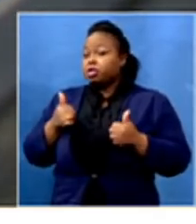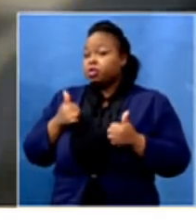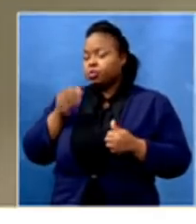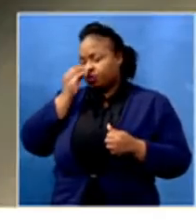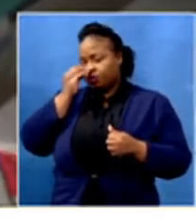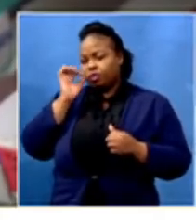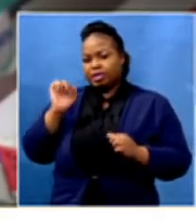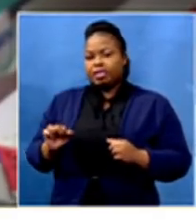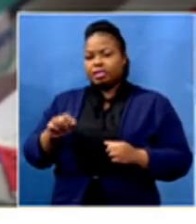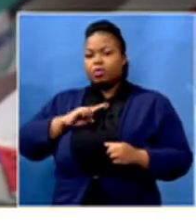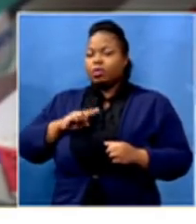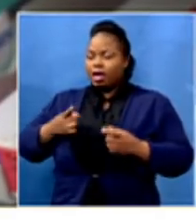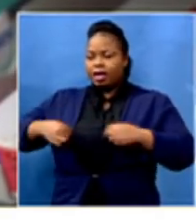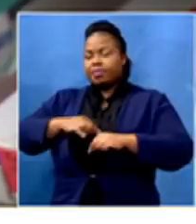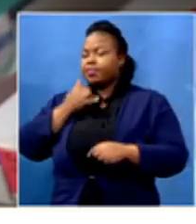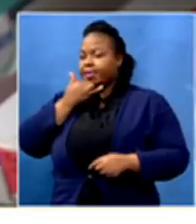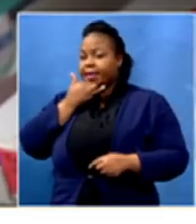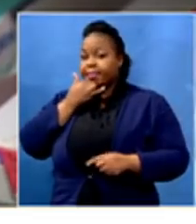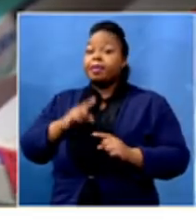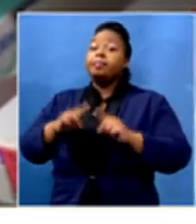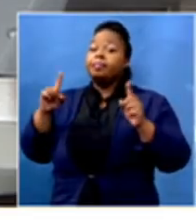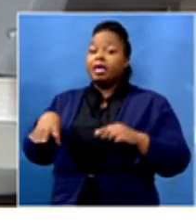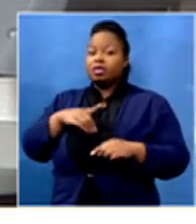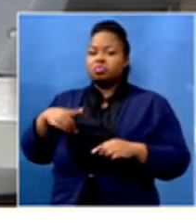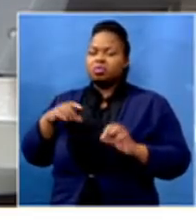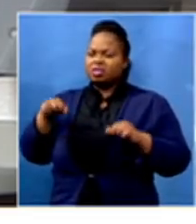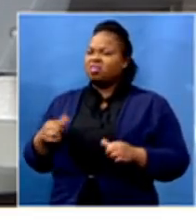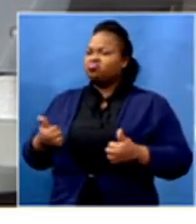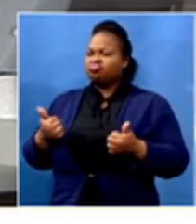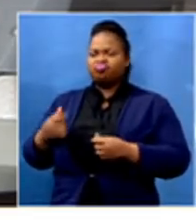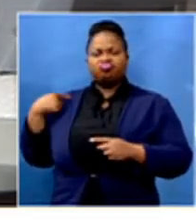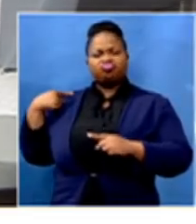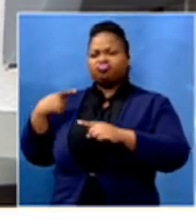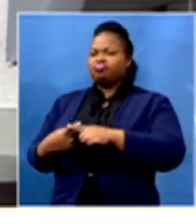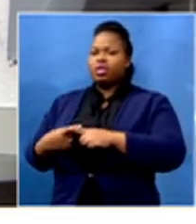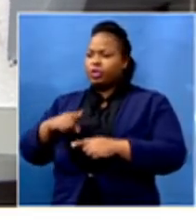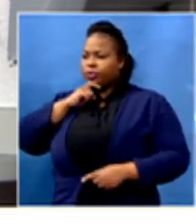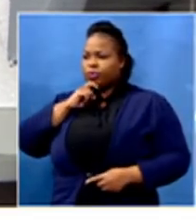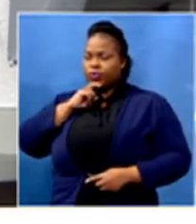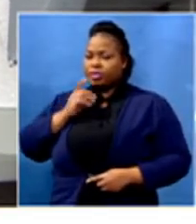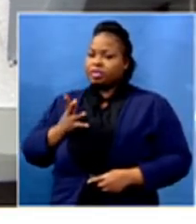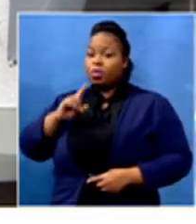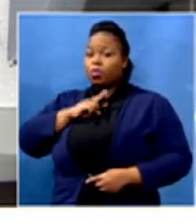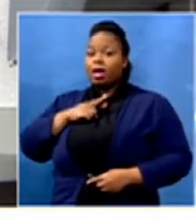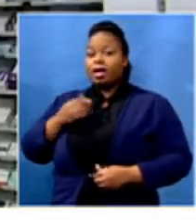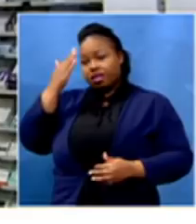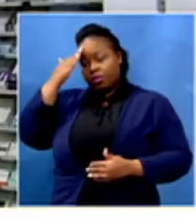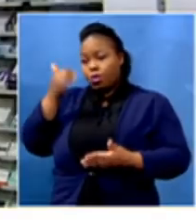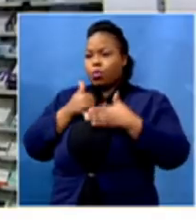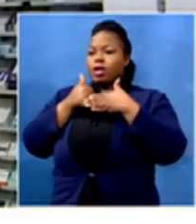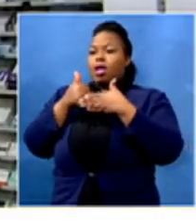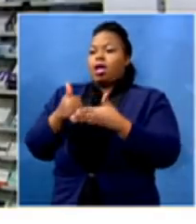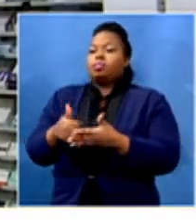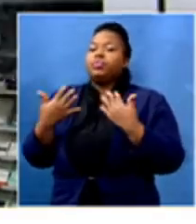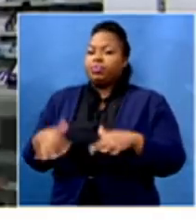think all of us are very happy. Of course, the doctors have already been using it because of the effect that they've known of it.